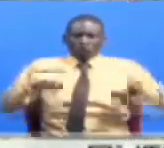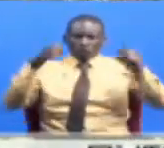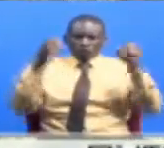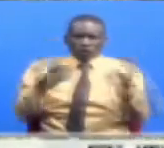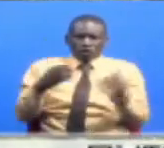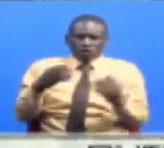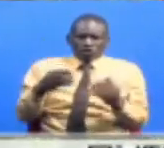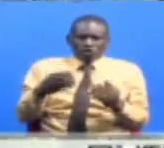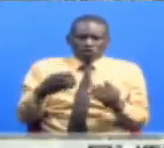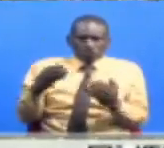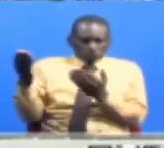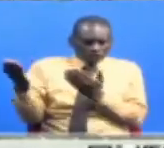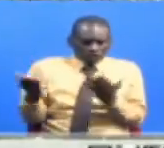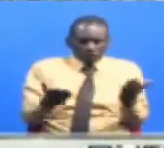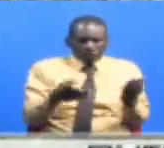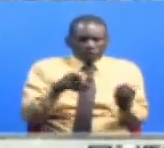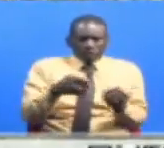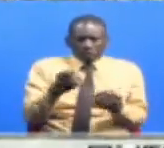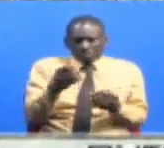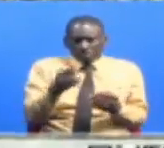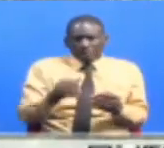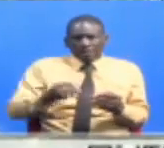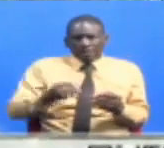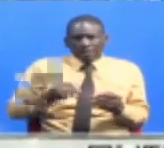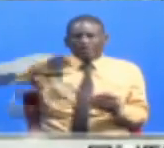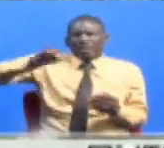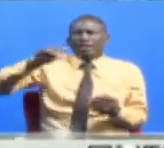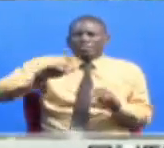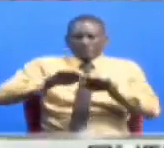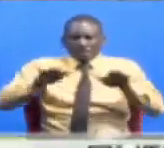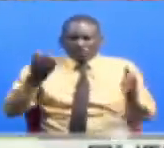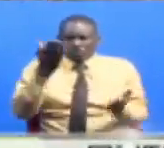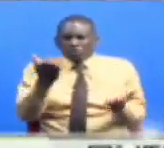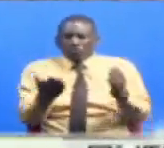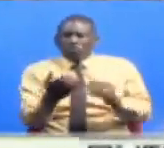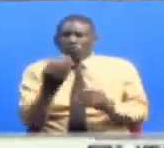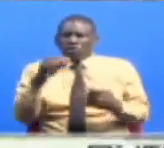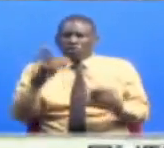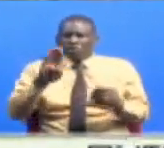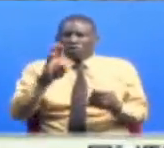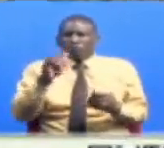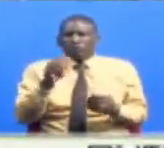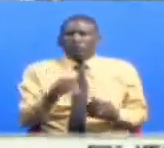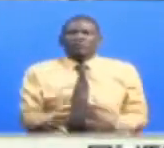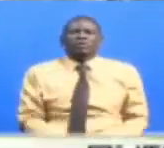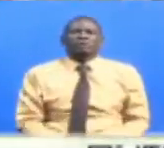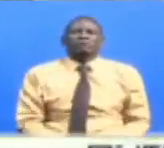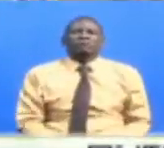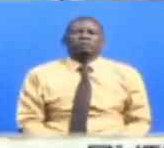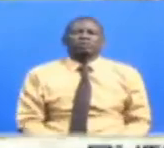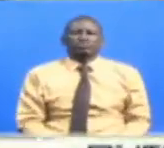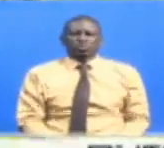the liquidator. The Kilimani land is said to be valued at 3 billion shillings.